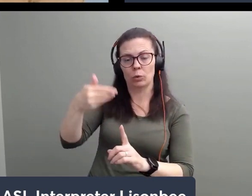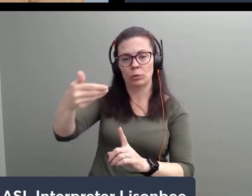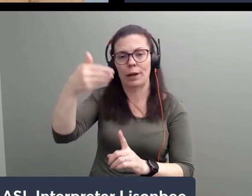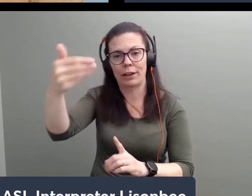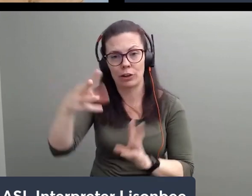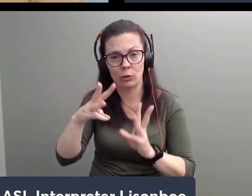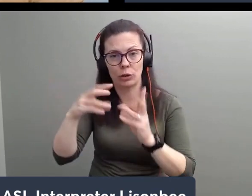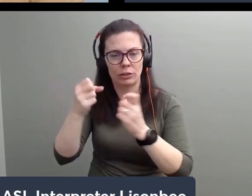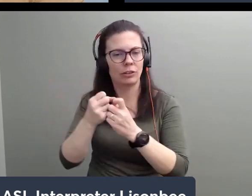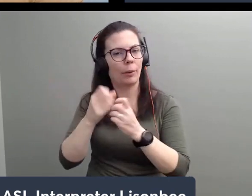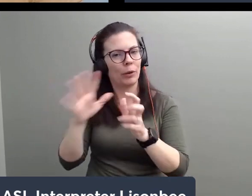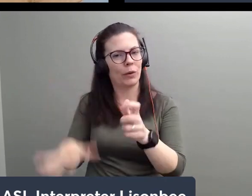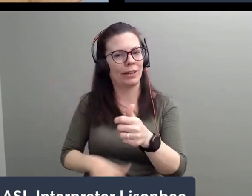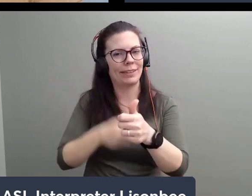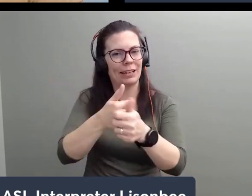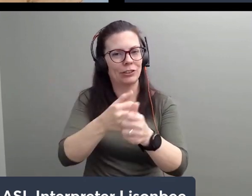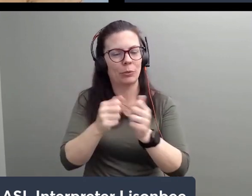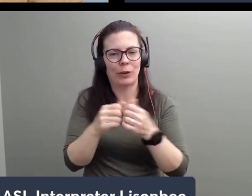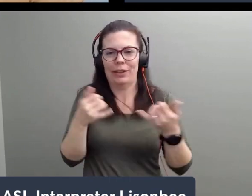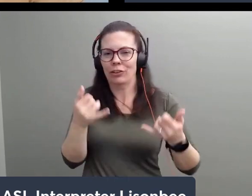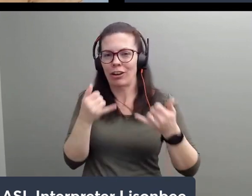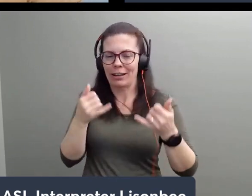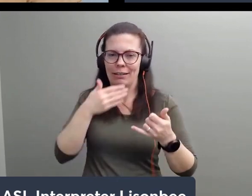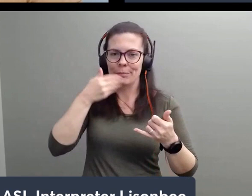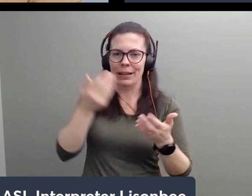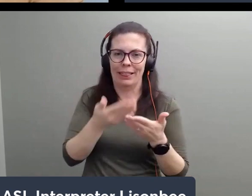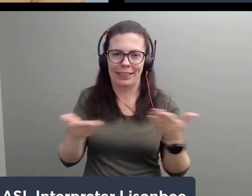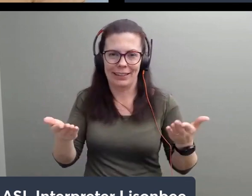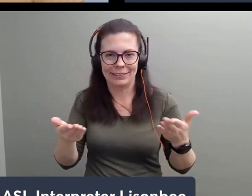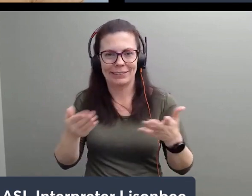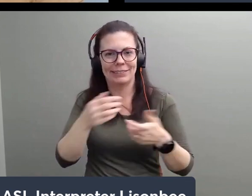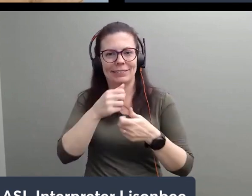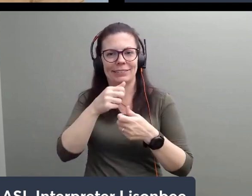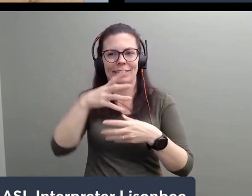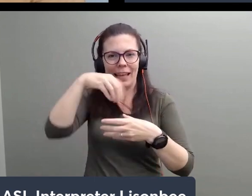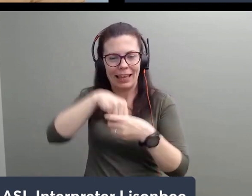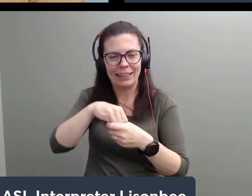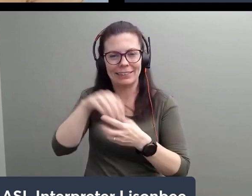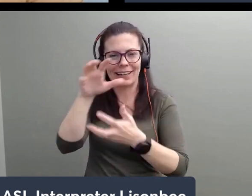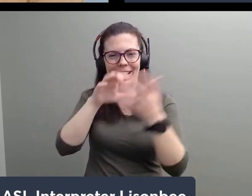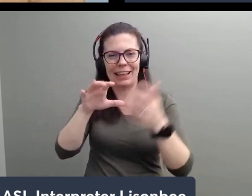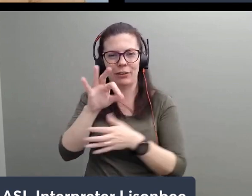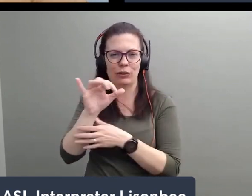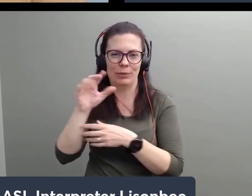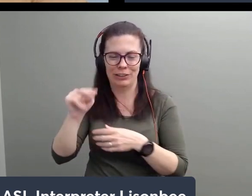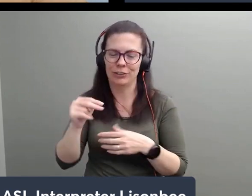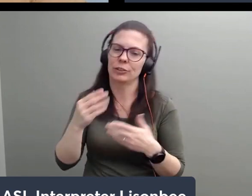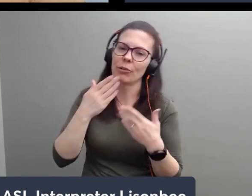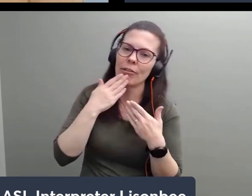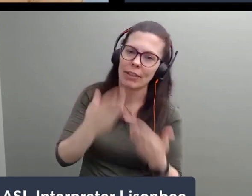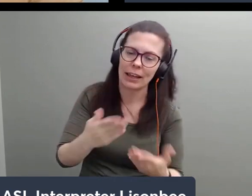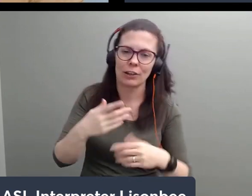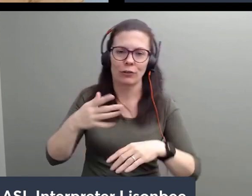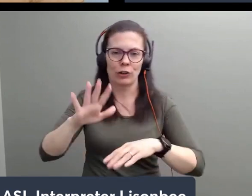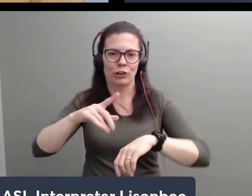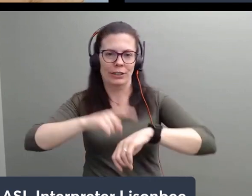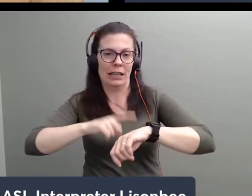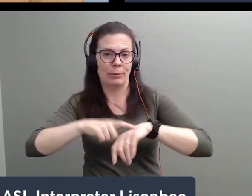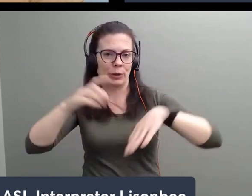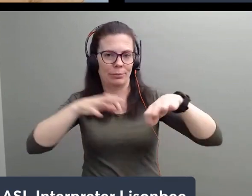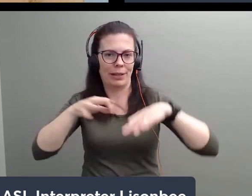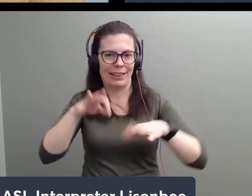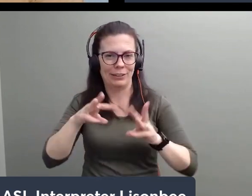a chance to catch up with all of the latest and greatest things added to CloudFormation. So thank you for taking the time to tell us about this workshop. I hope